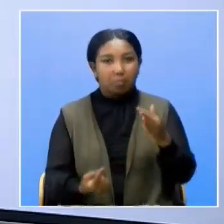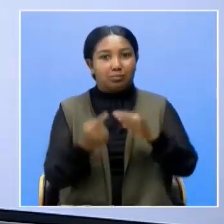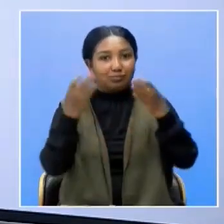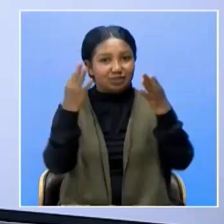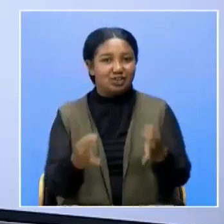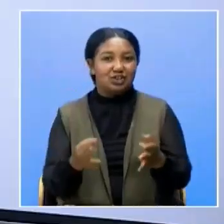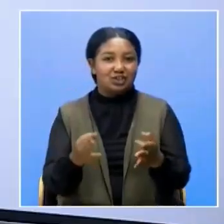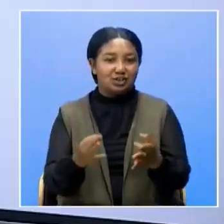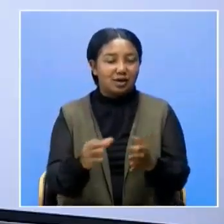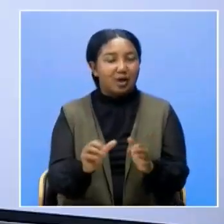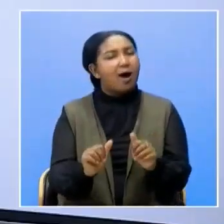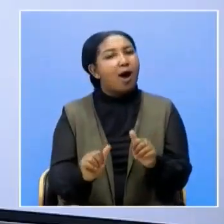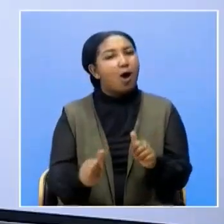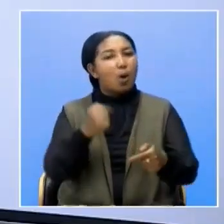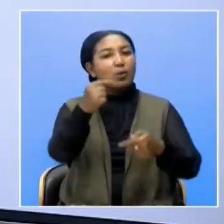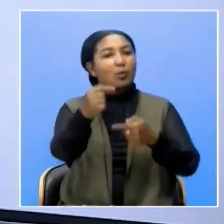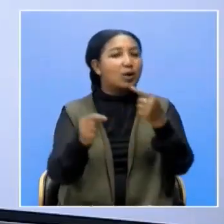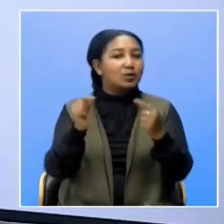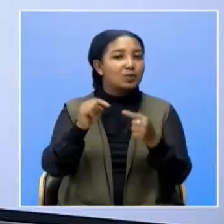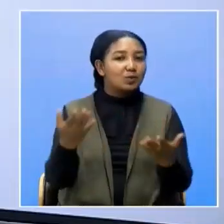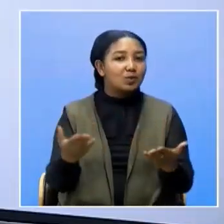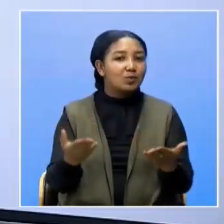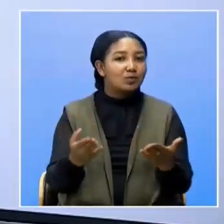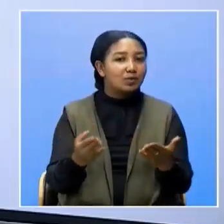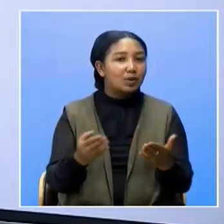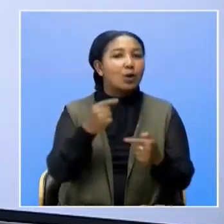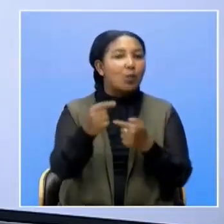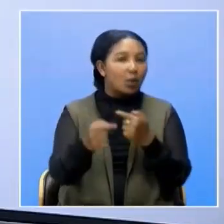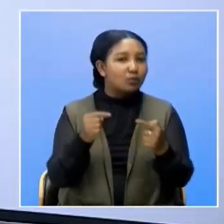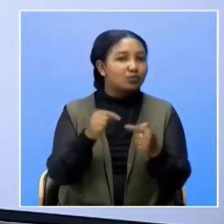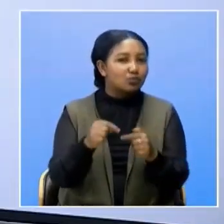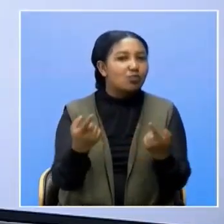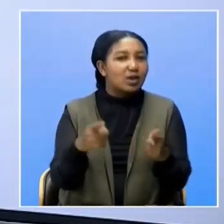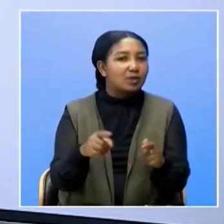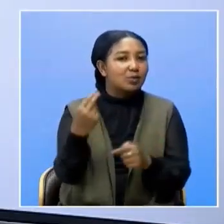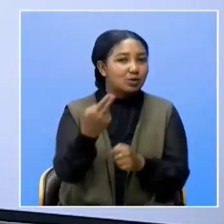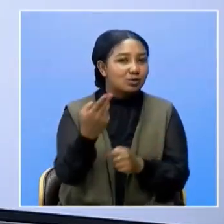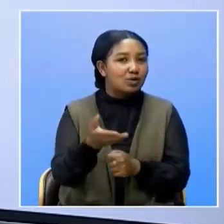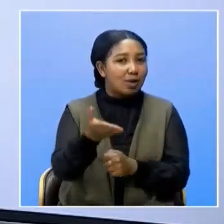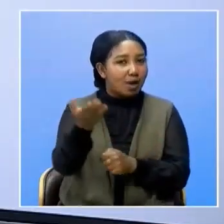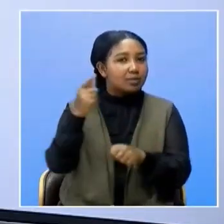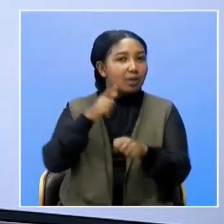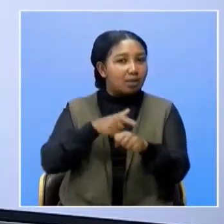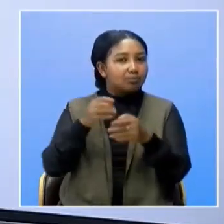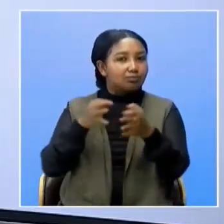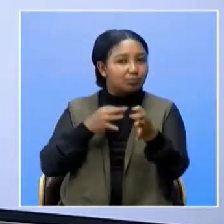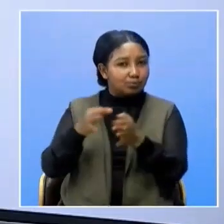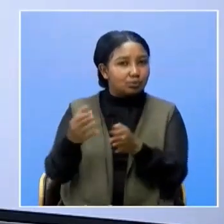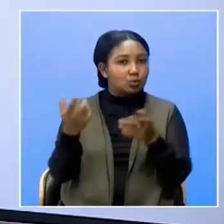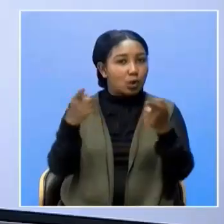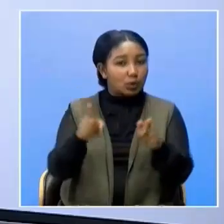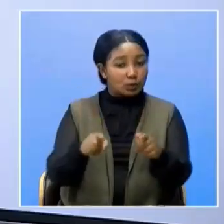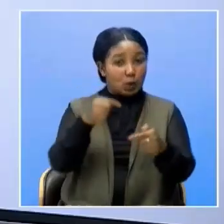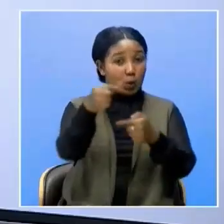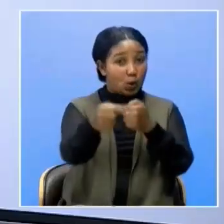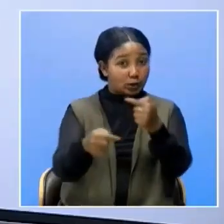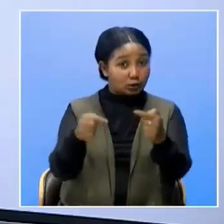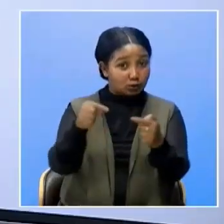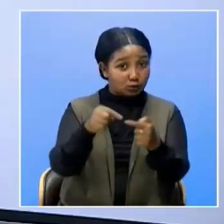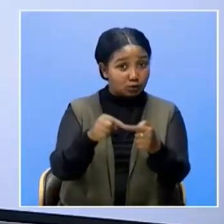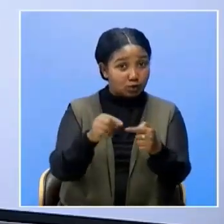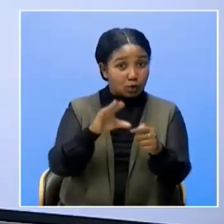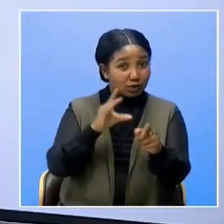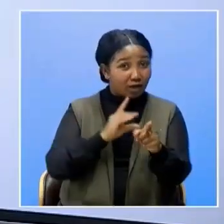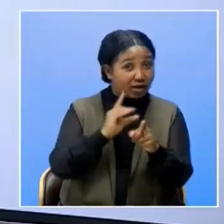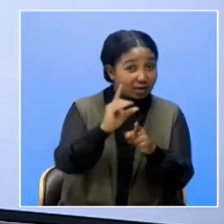Good. How about going to? Be careful. Last time I told you seriously that when we say going to, it's not